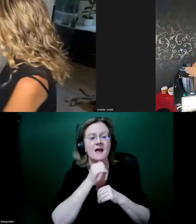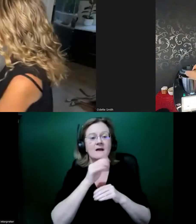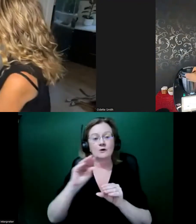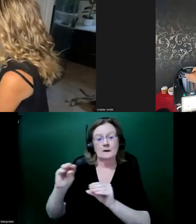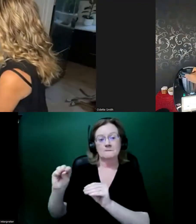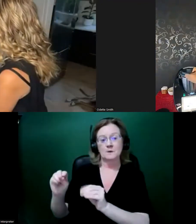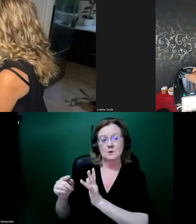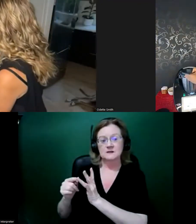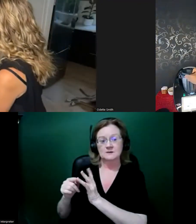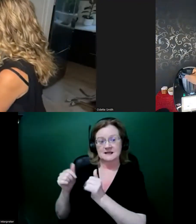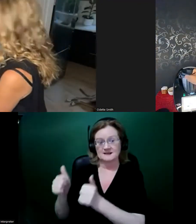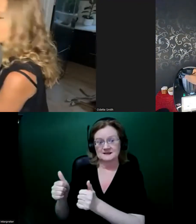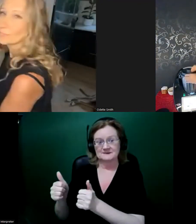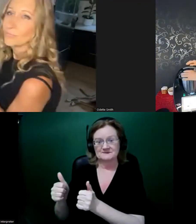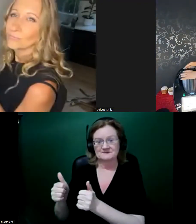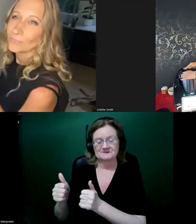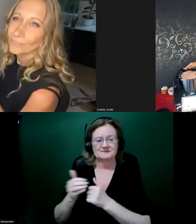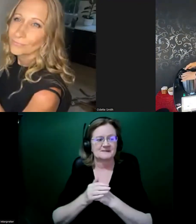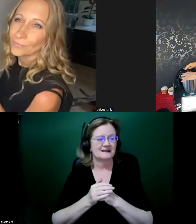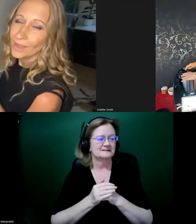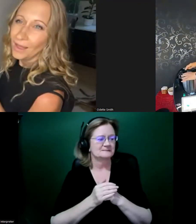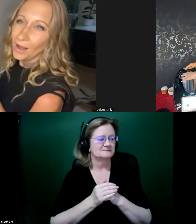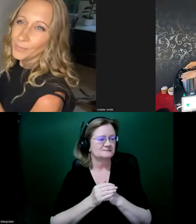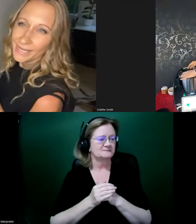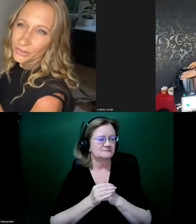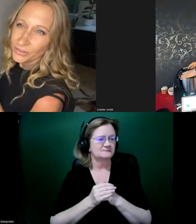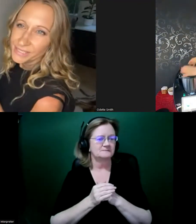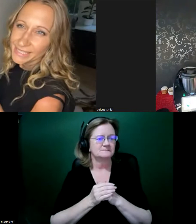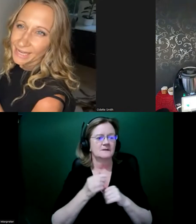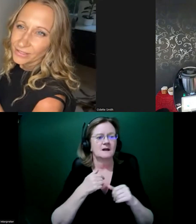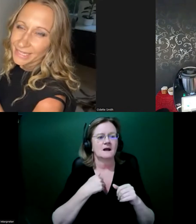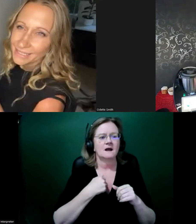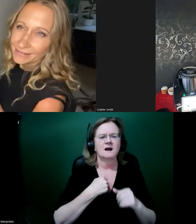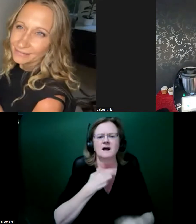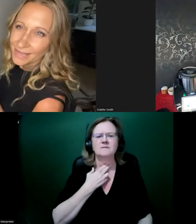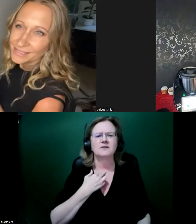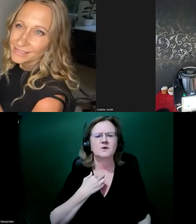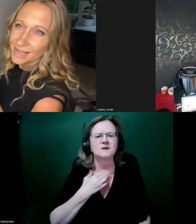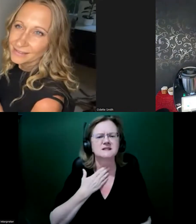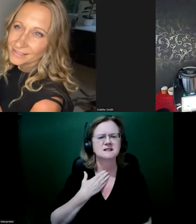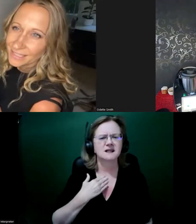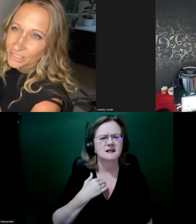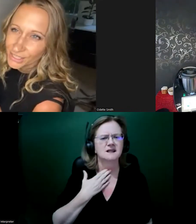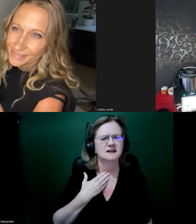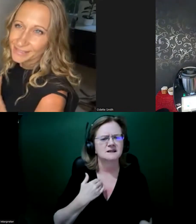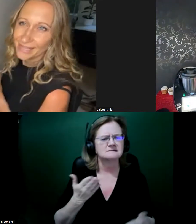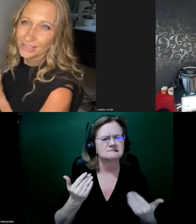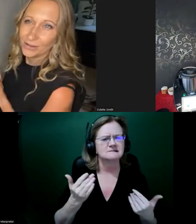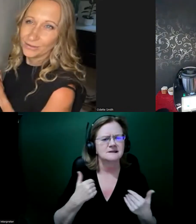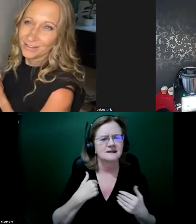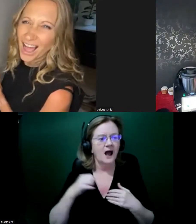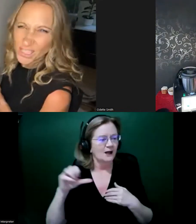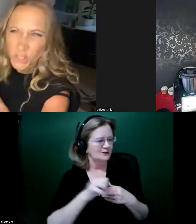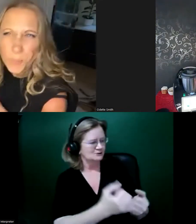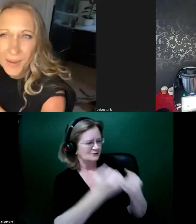minute in that, awesome, because you're about to put that together, right? I'm getting thirsty, Odette. That sounds delicious. You should be at my